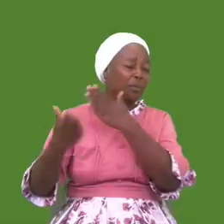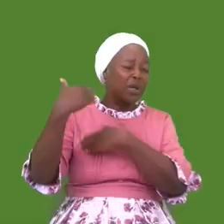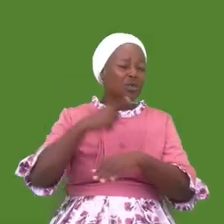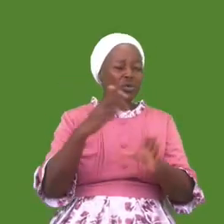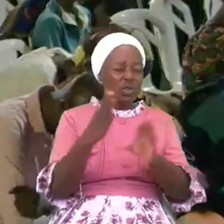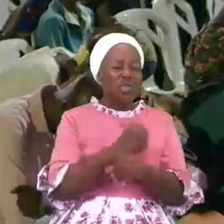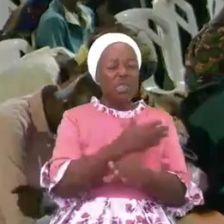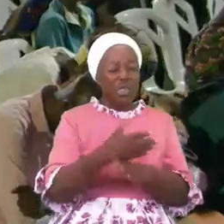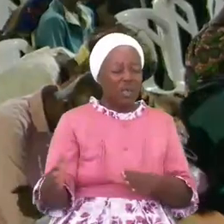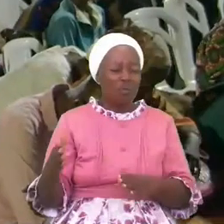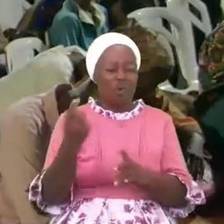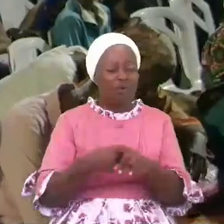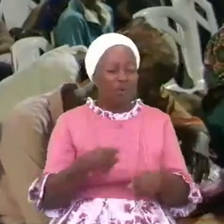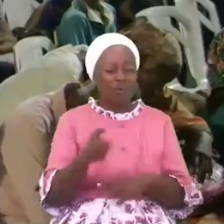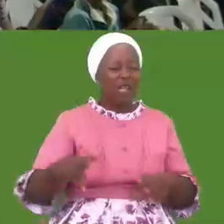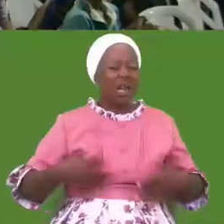now.